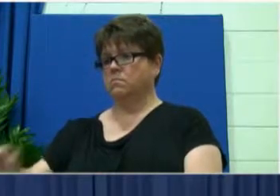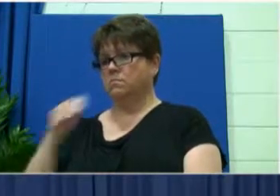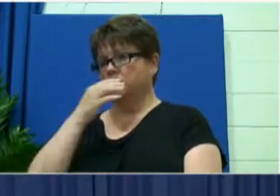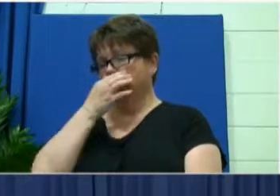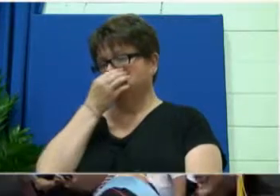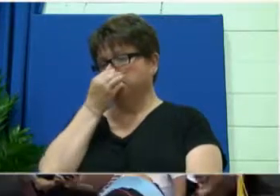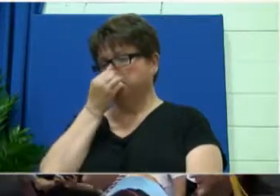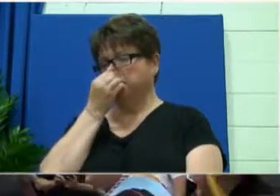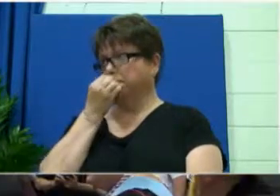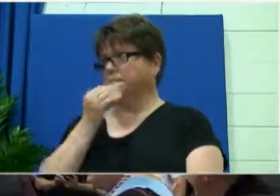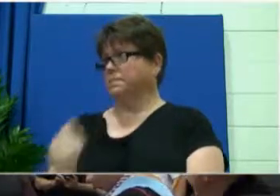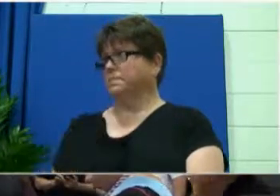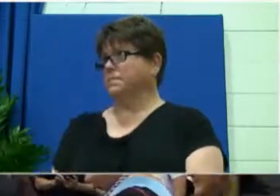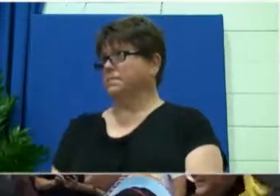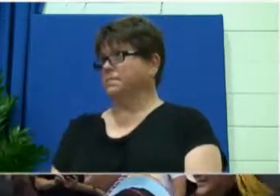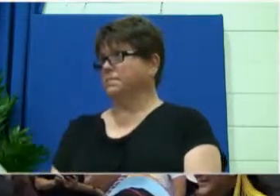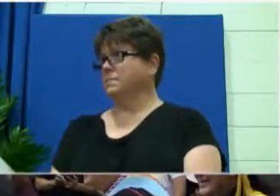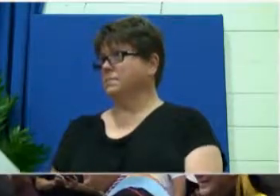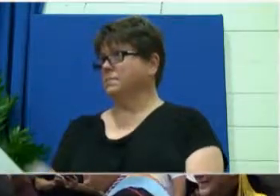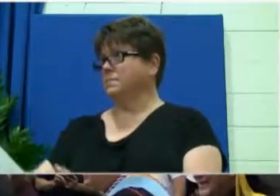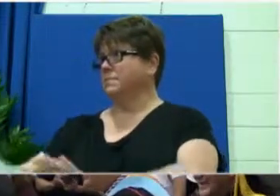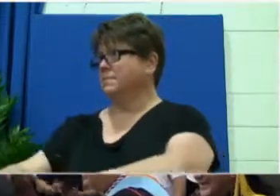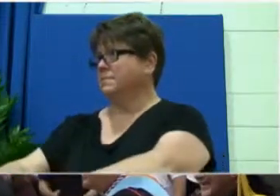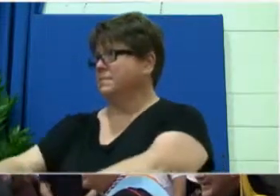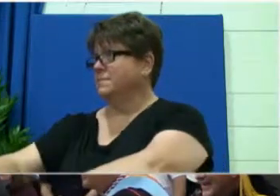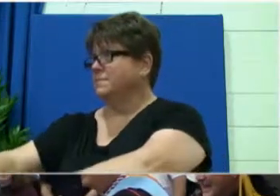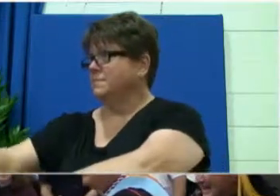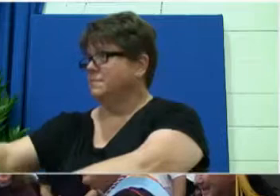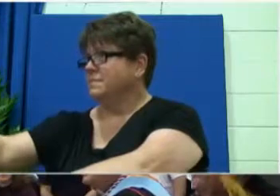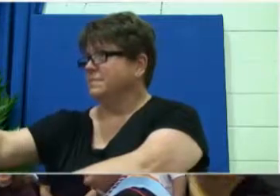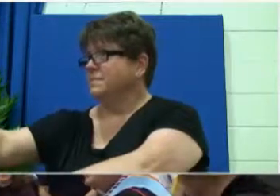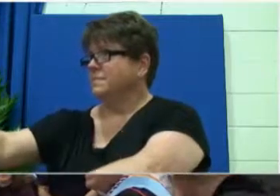This is an AAS in Criminal Justice.